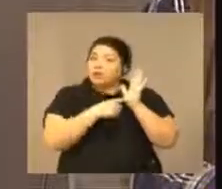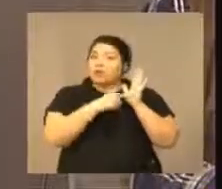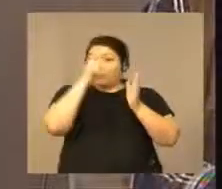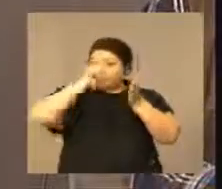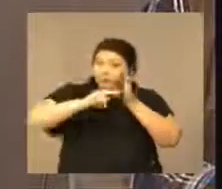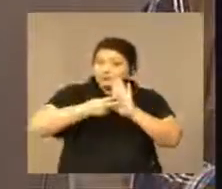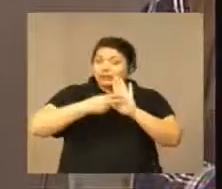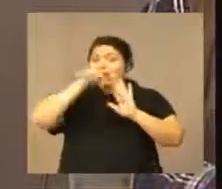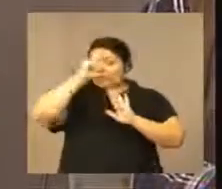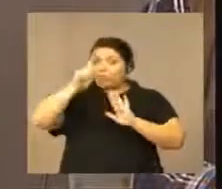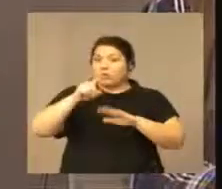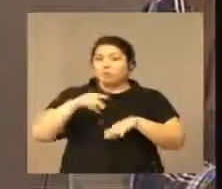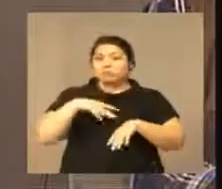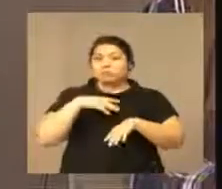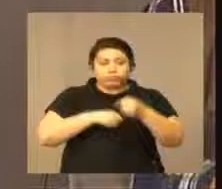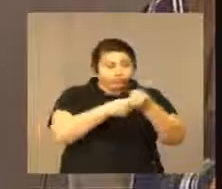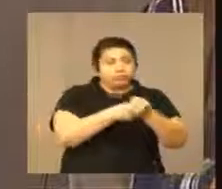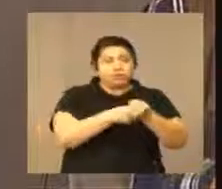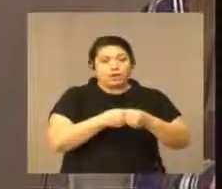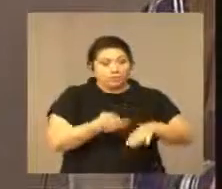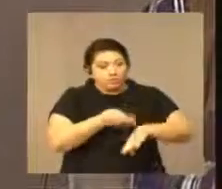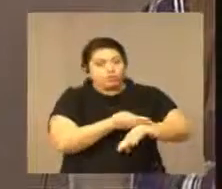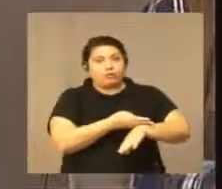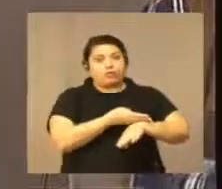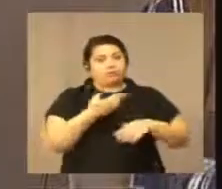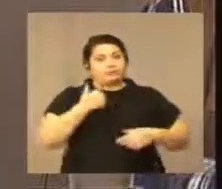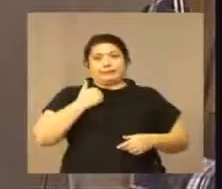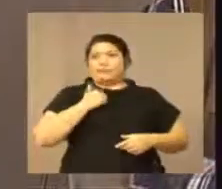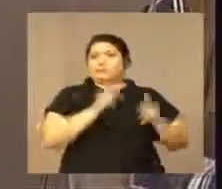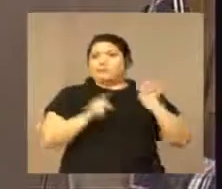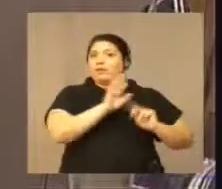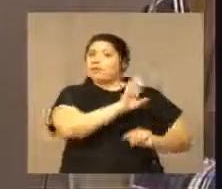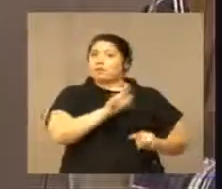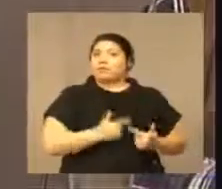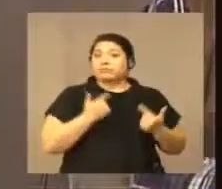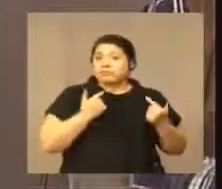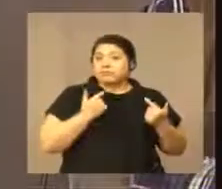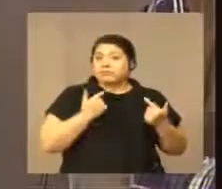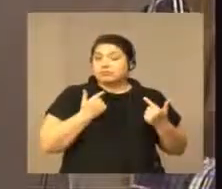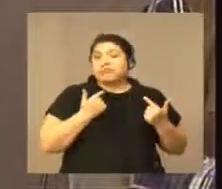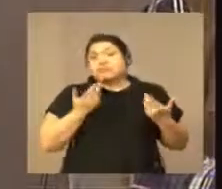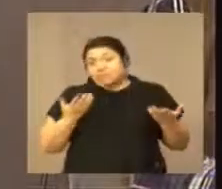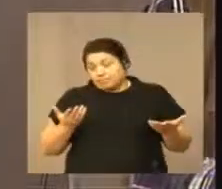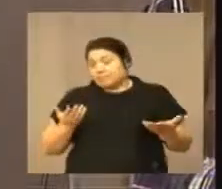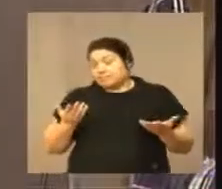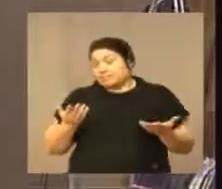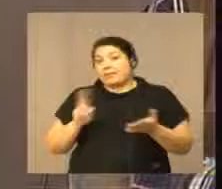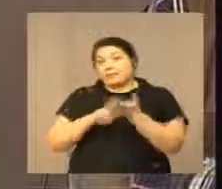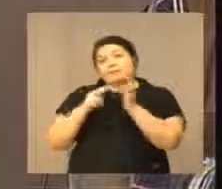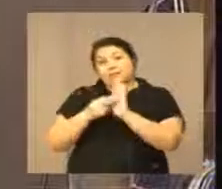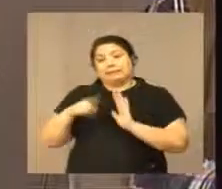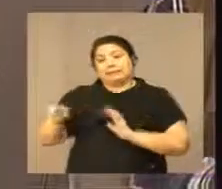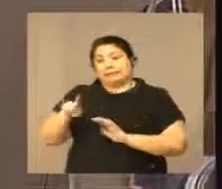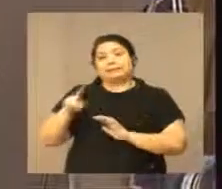touch and improve the lives of Canadians. So that will mean a lot of